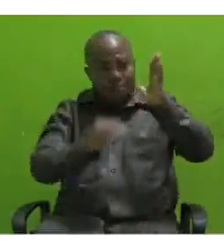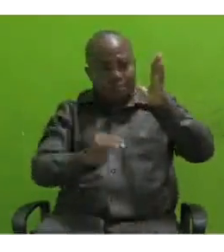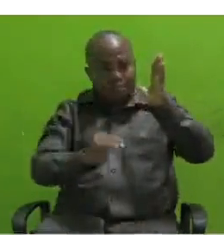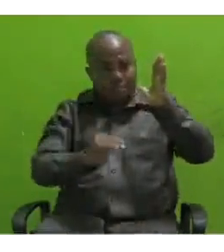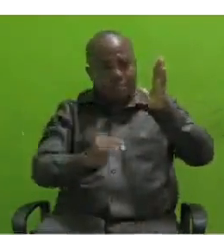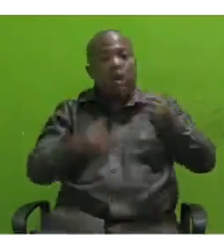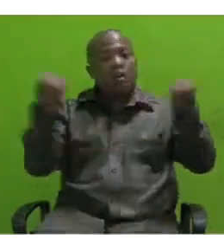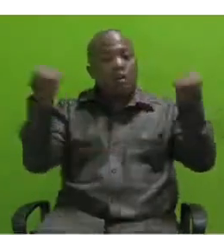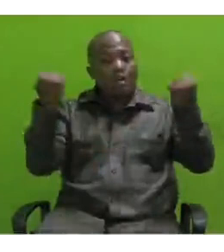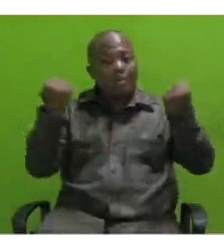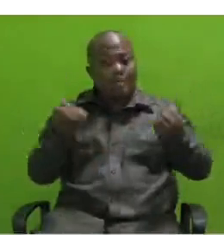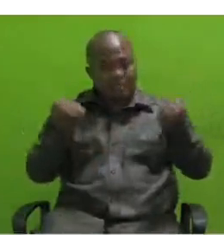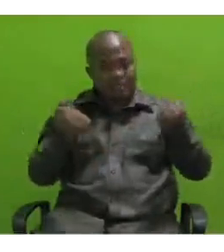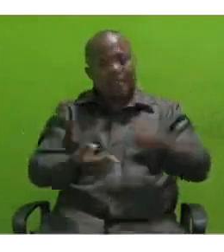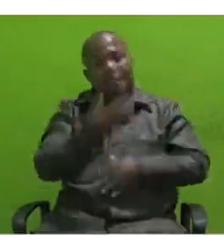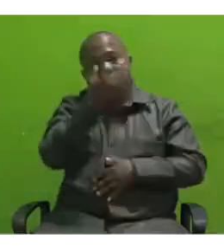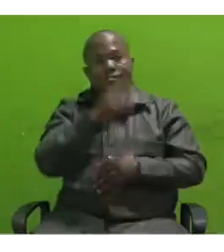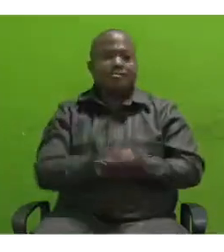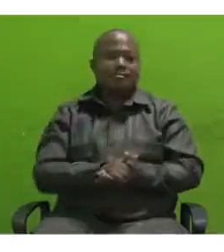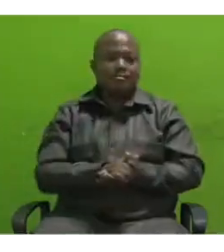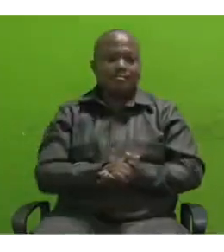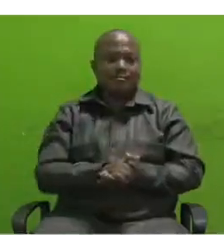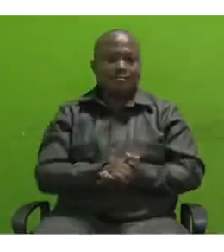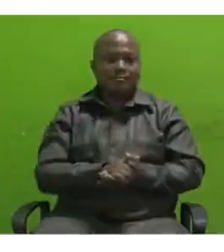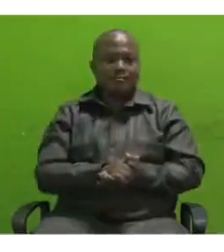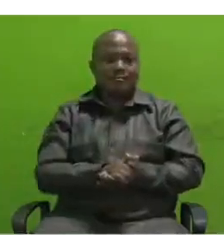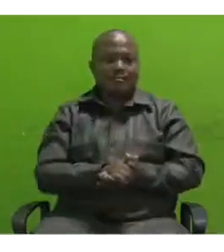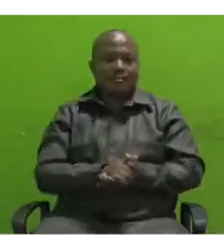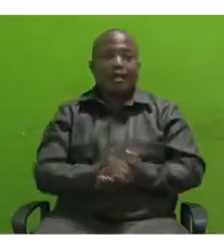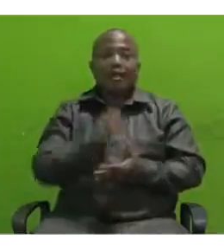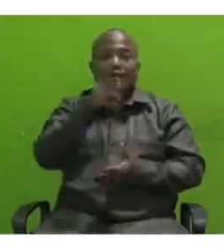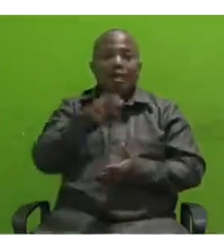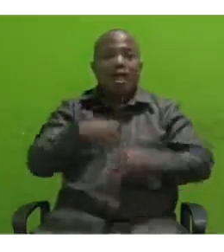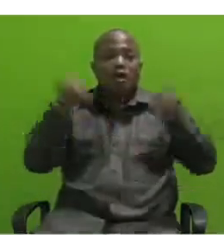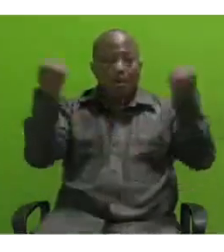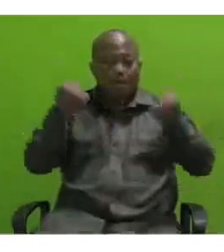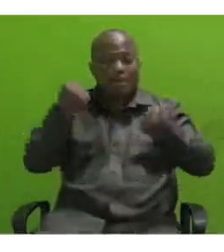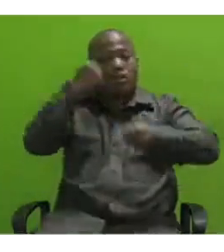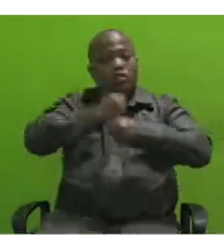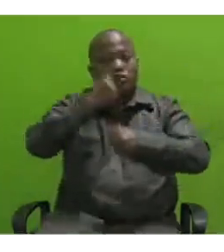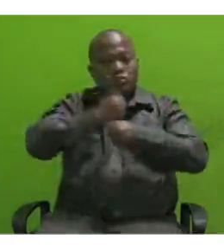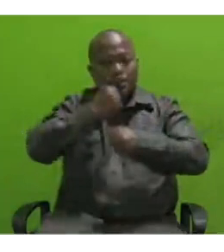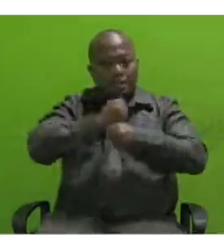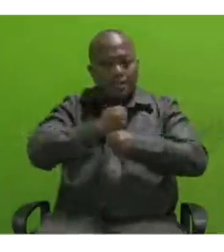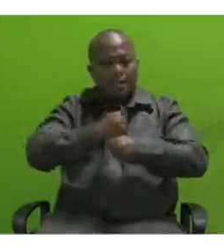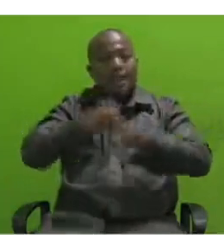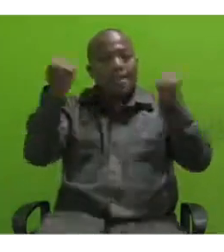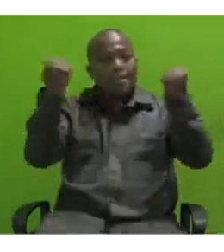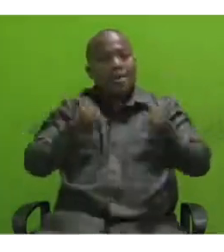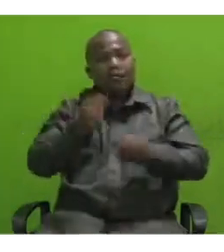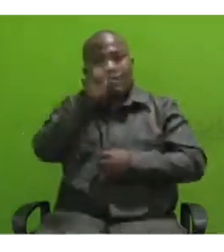completing that, was not a perfect square, so you are completing it to make a perfect